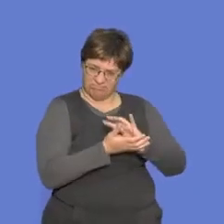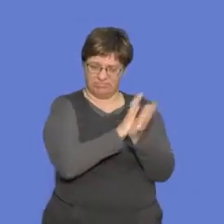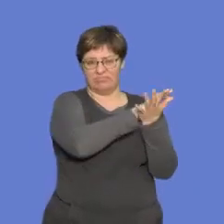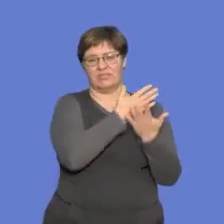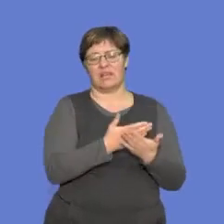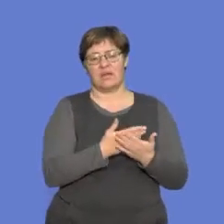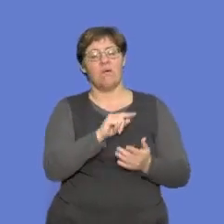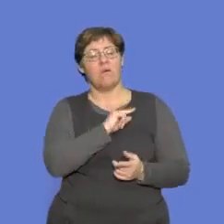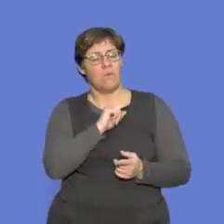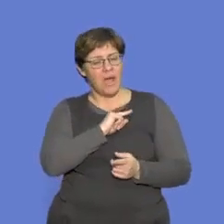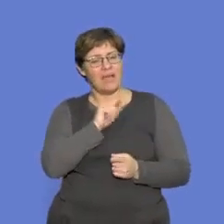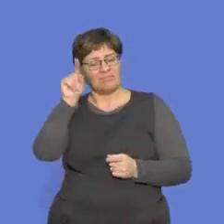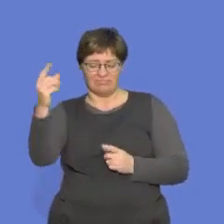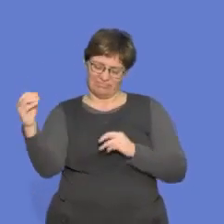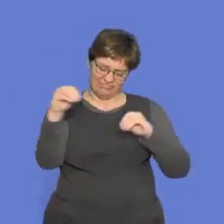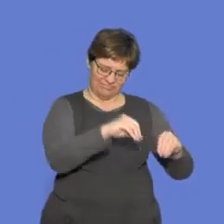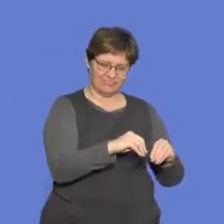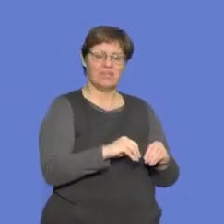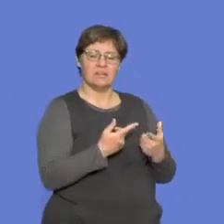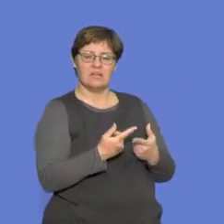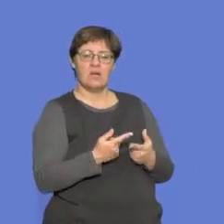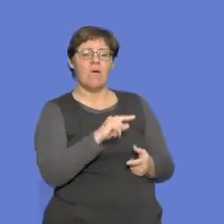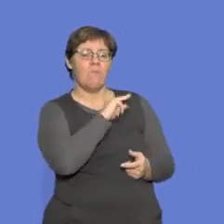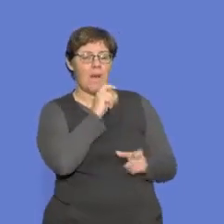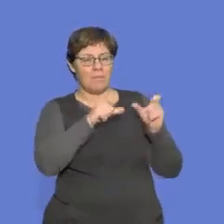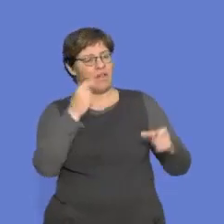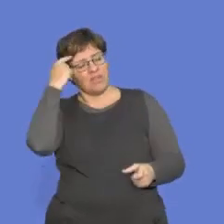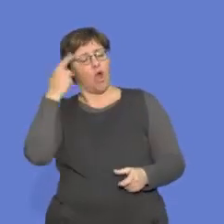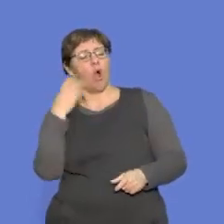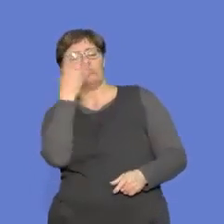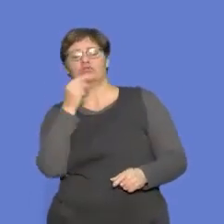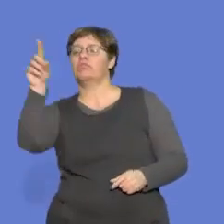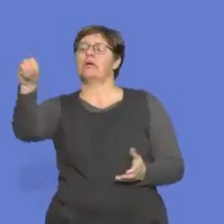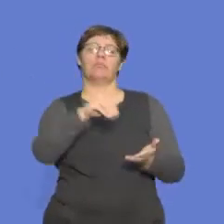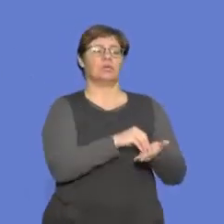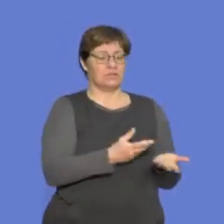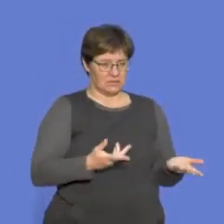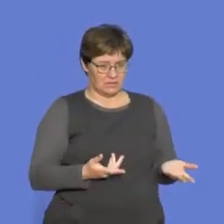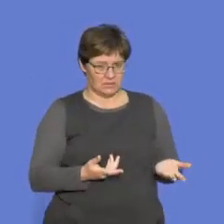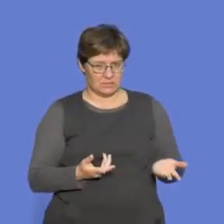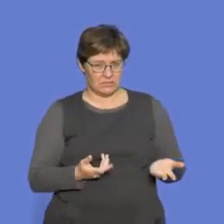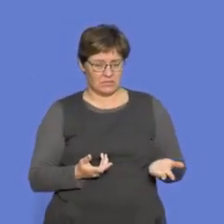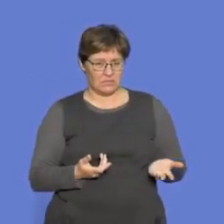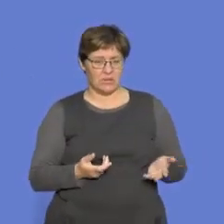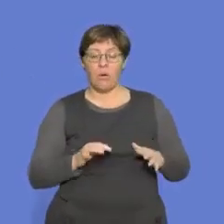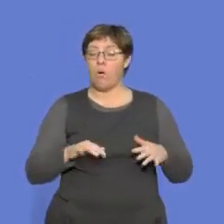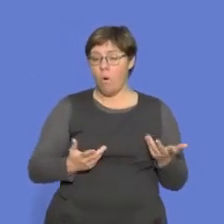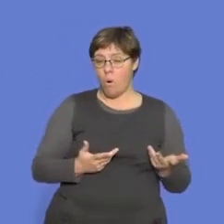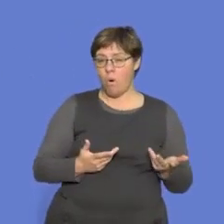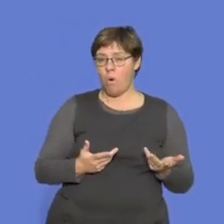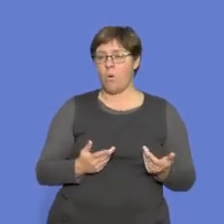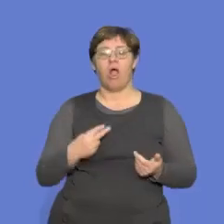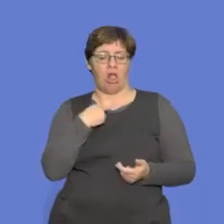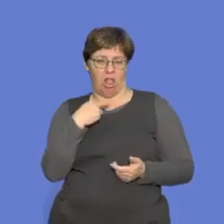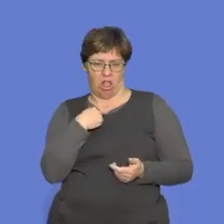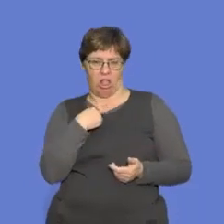alien invasive species that have been brought in either through human intervention or accidentally over the